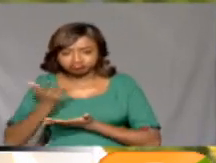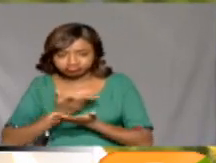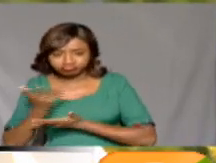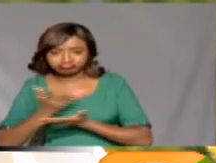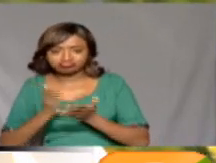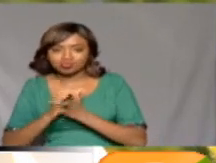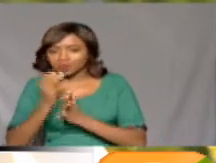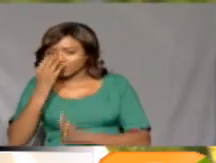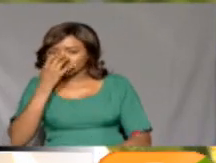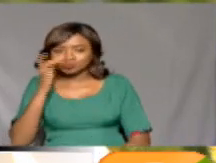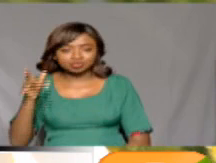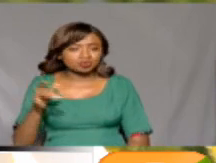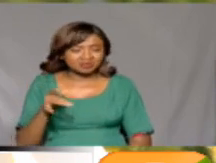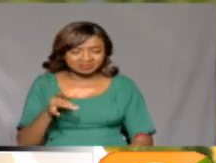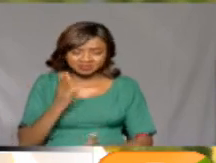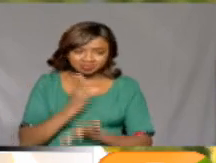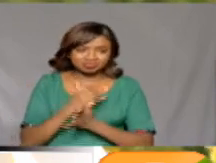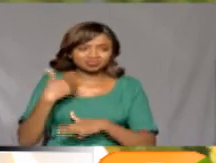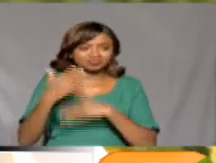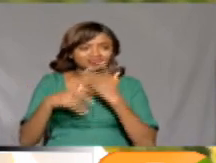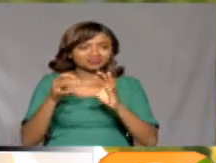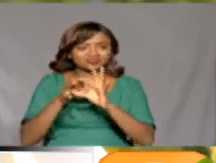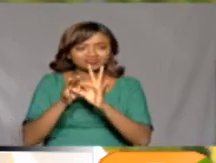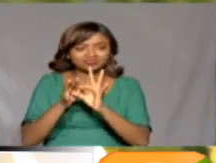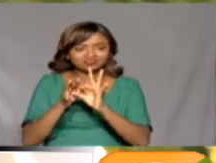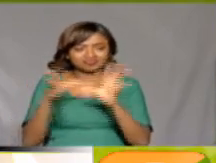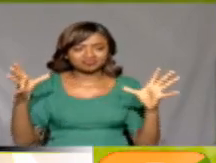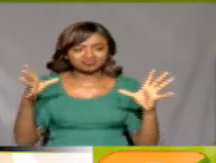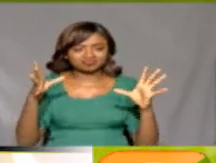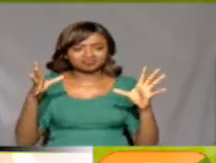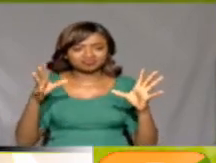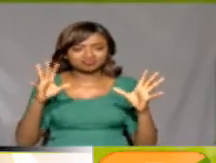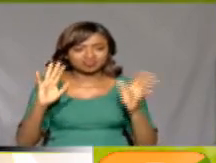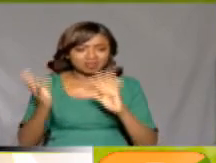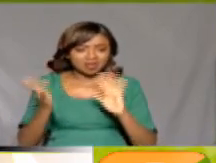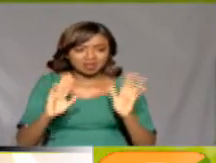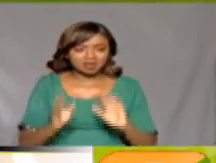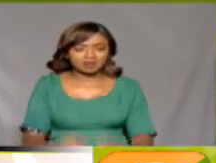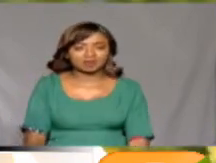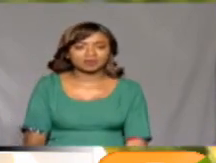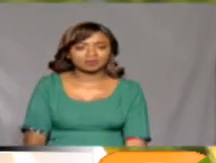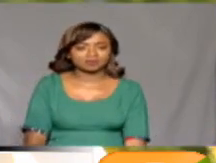Is there a time when you can say that things were never the same after that?